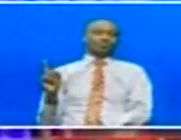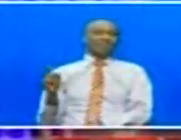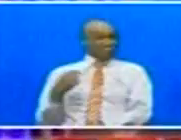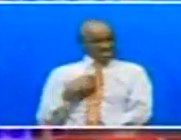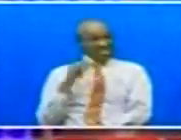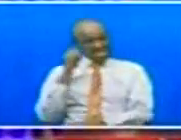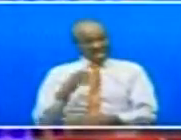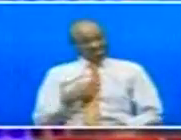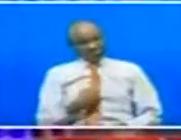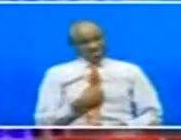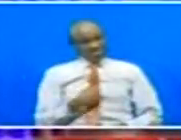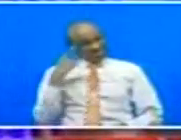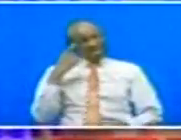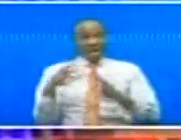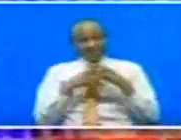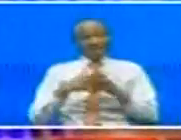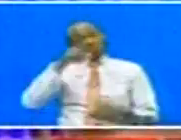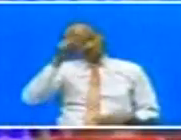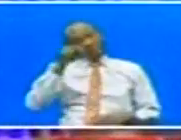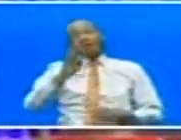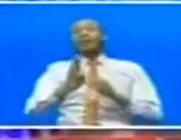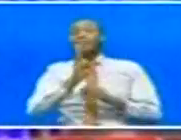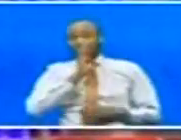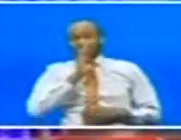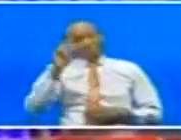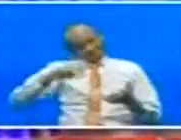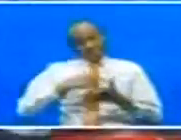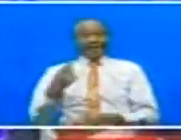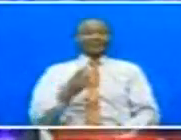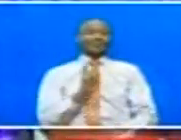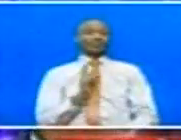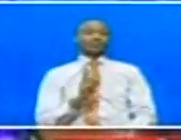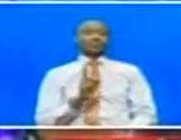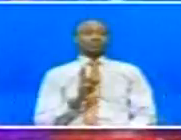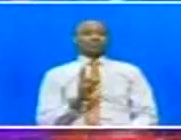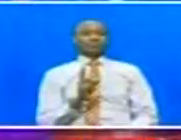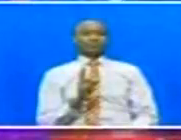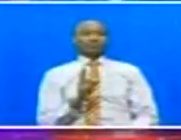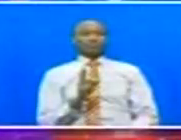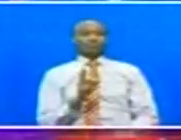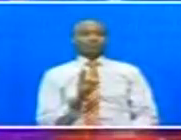a Kenyan, I would say, America, you owe a debt to this country. You don't owe a debt. I think we have shared,